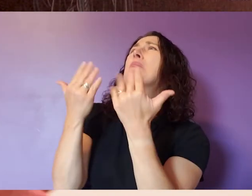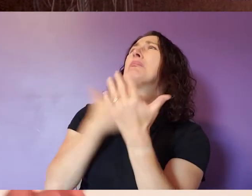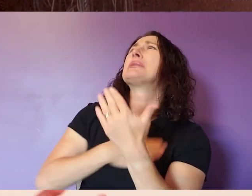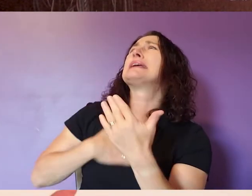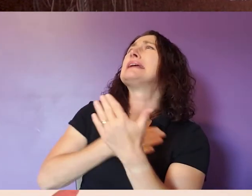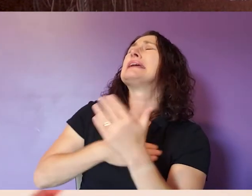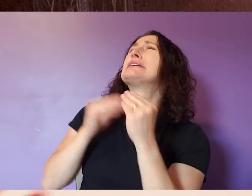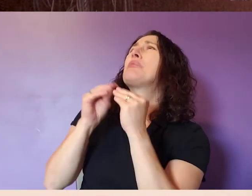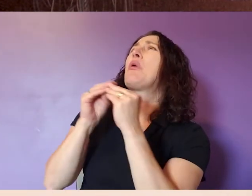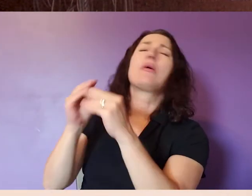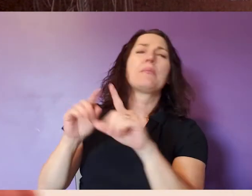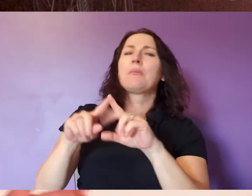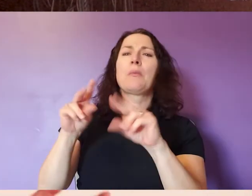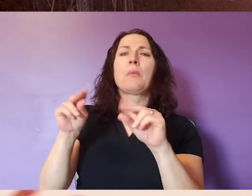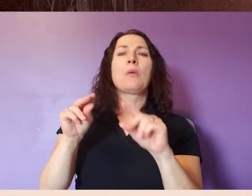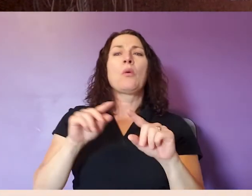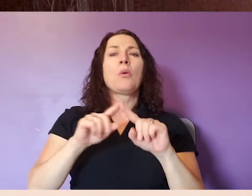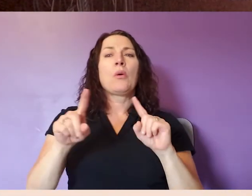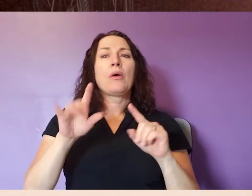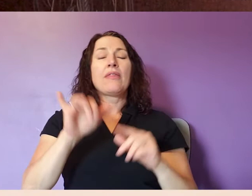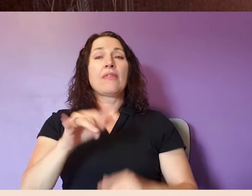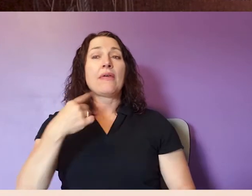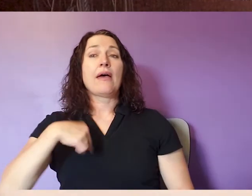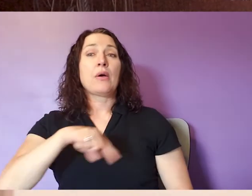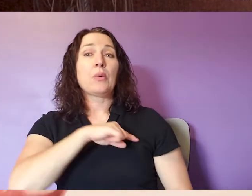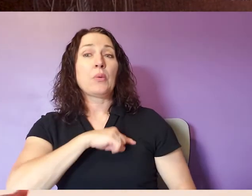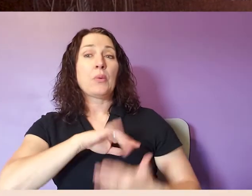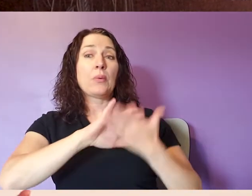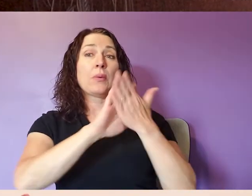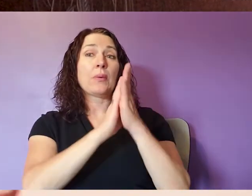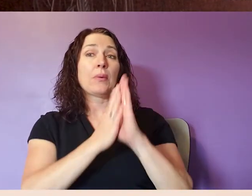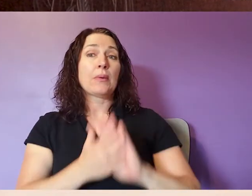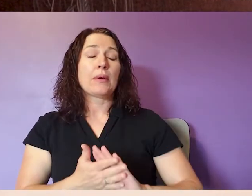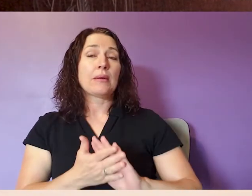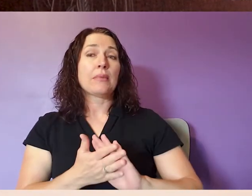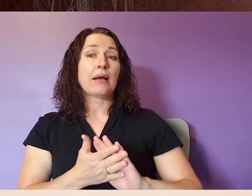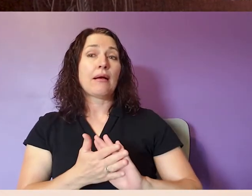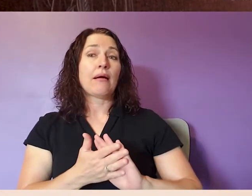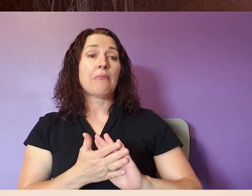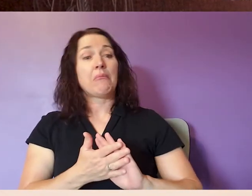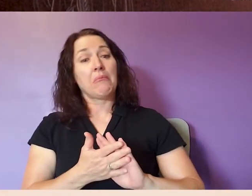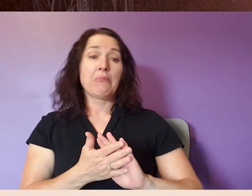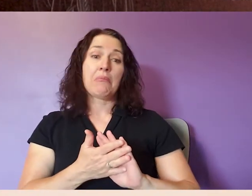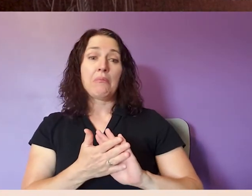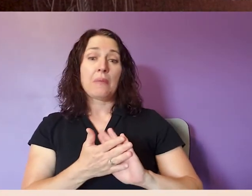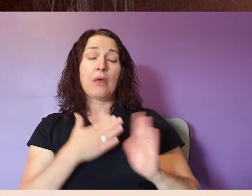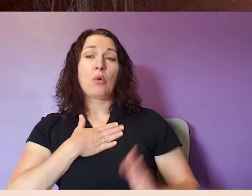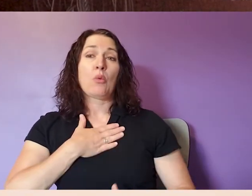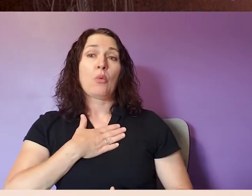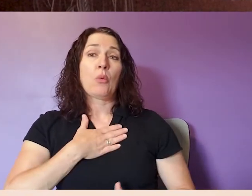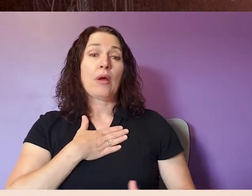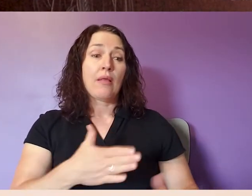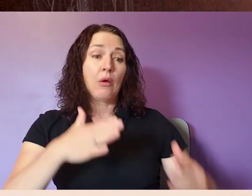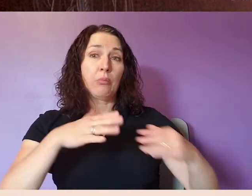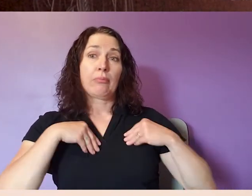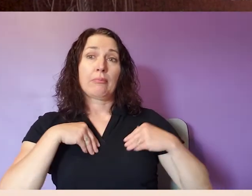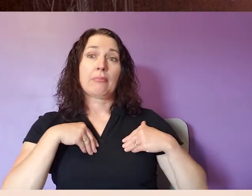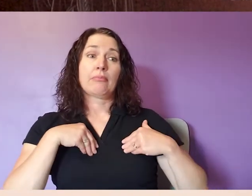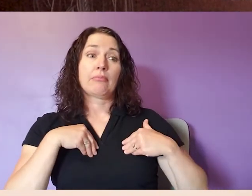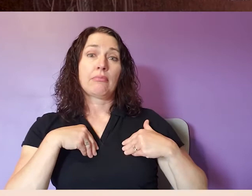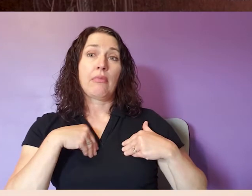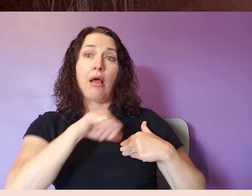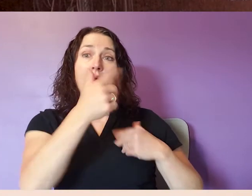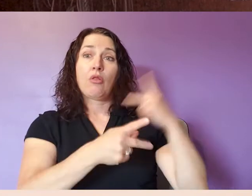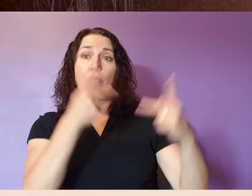more disposed or available to the interruptions of the needs of others but if i don't